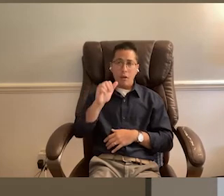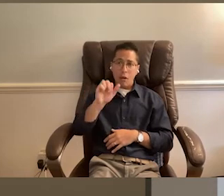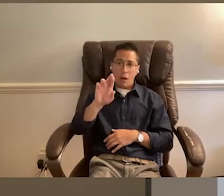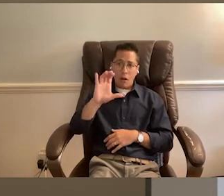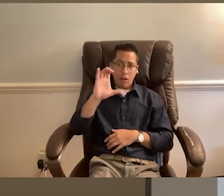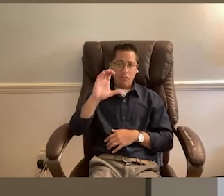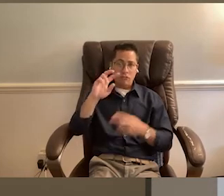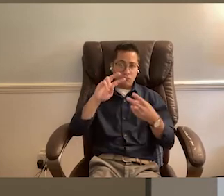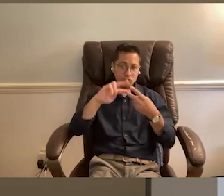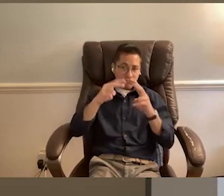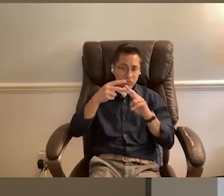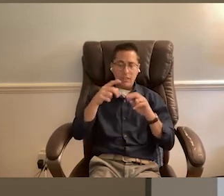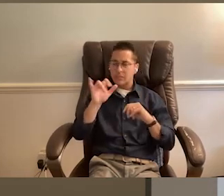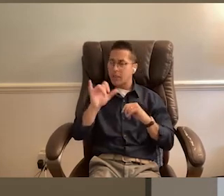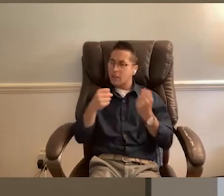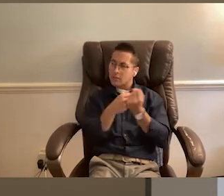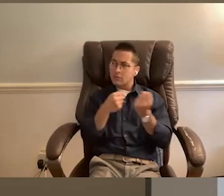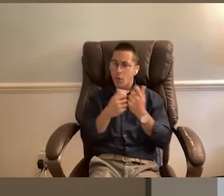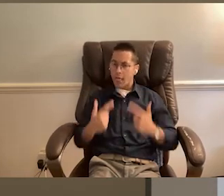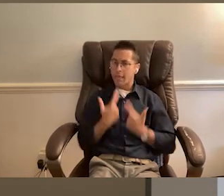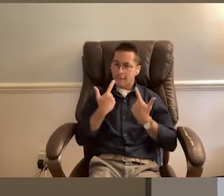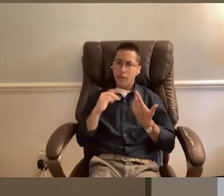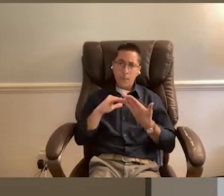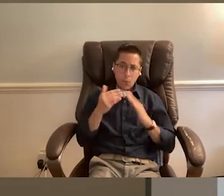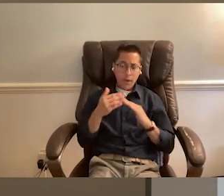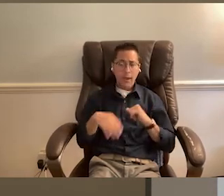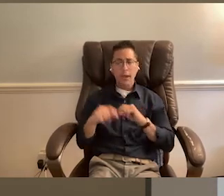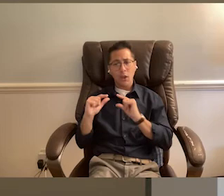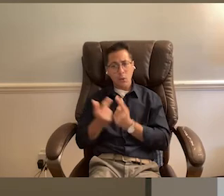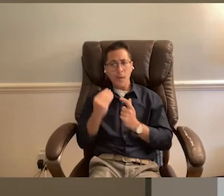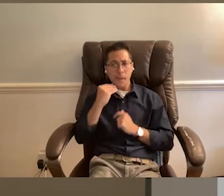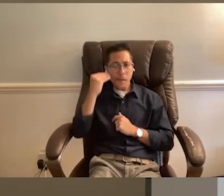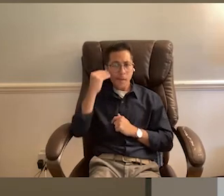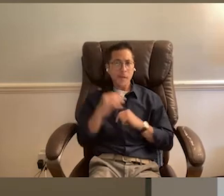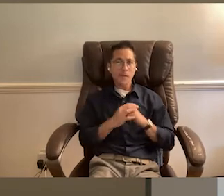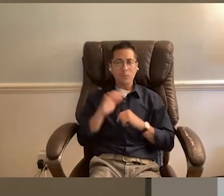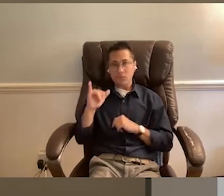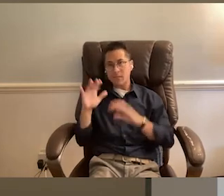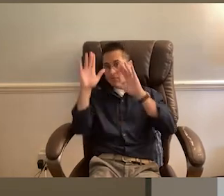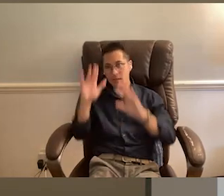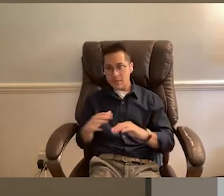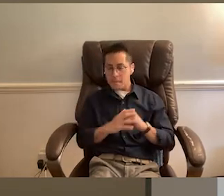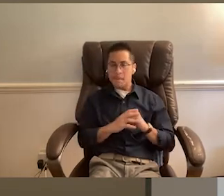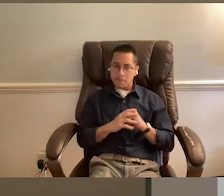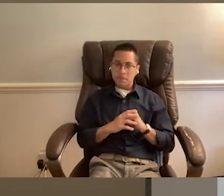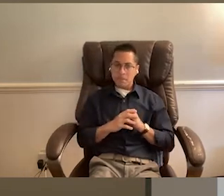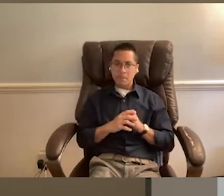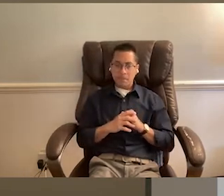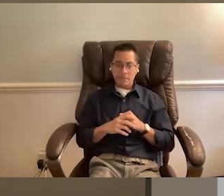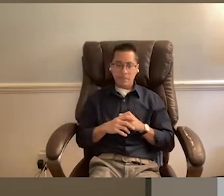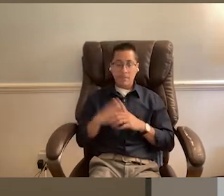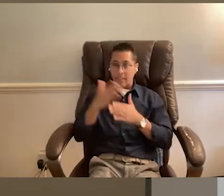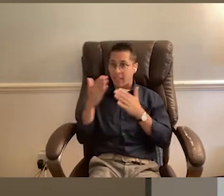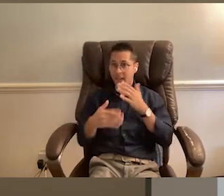I don't know where this number is going. When we were like middle of like high COVID times, I would have said this number was probably lower. But now from the alumni